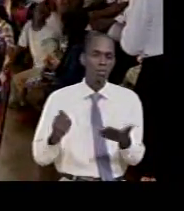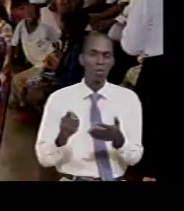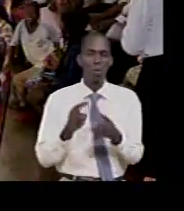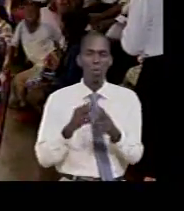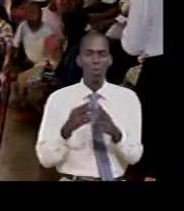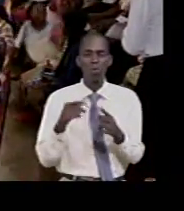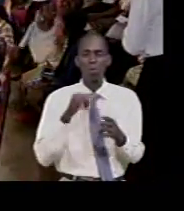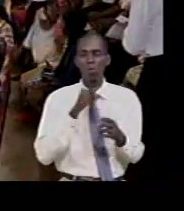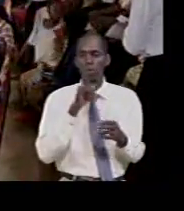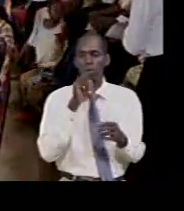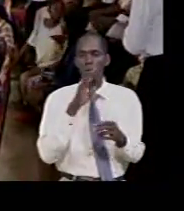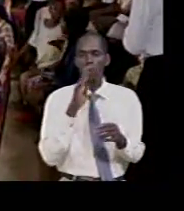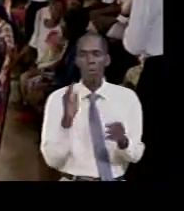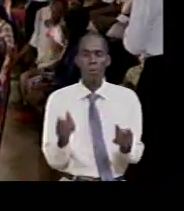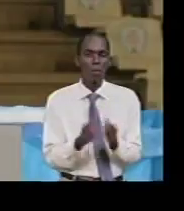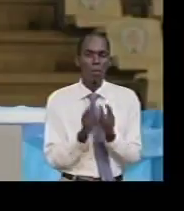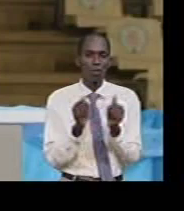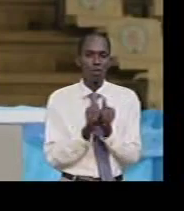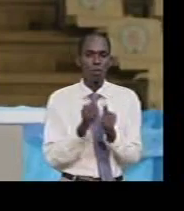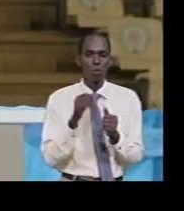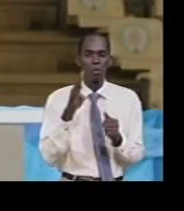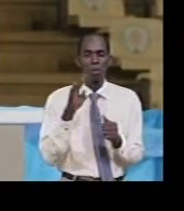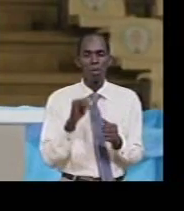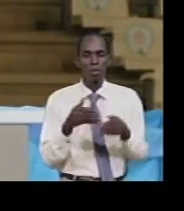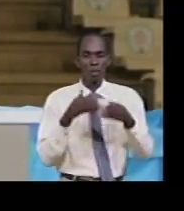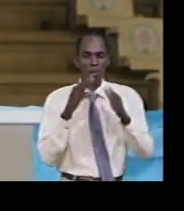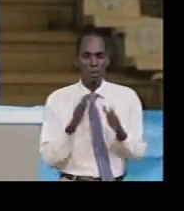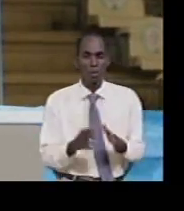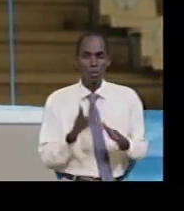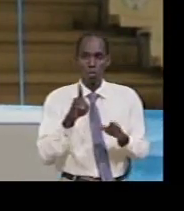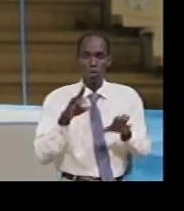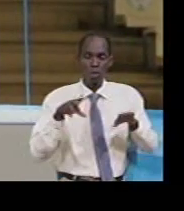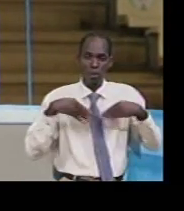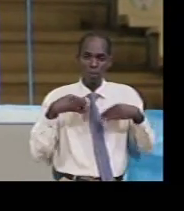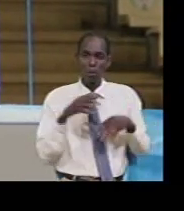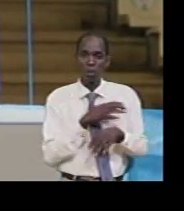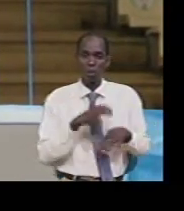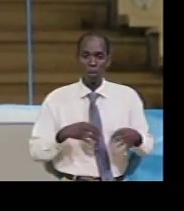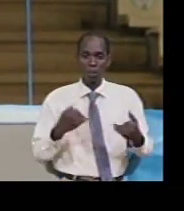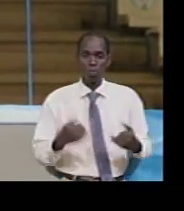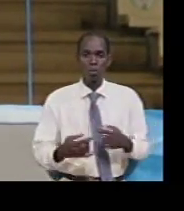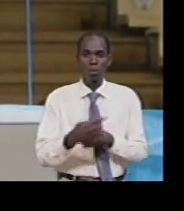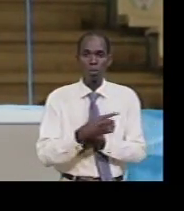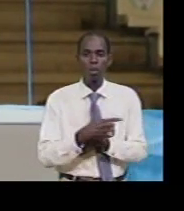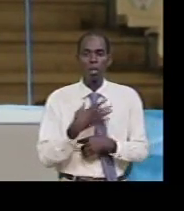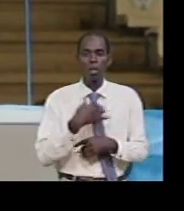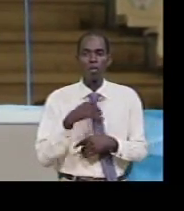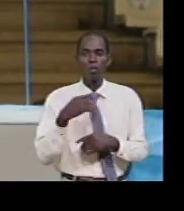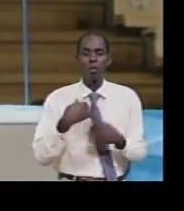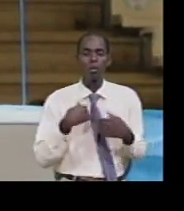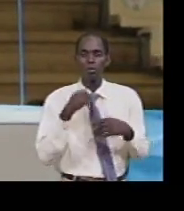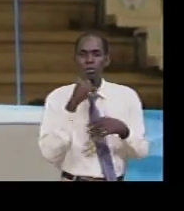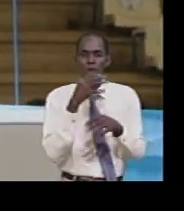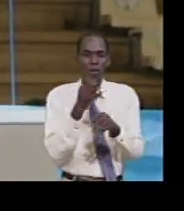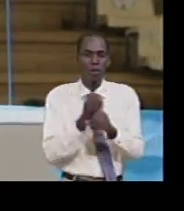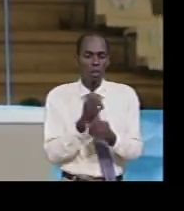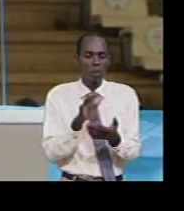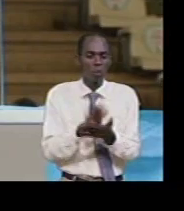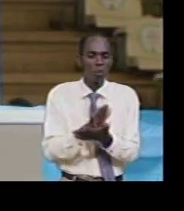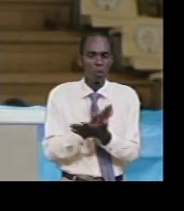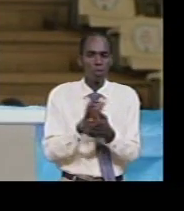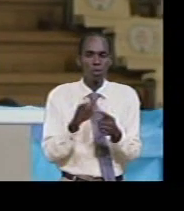to fill, please raise up your hand so the counselors can identify you and give you